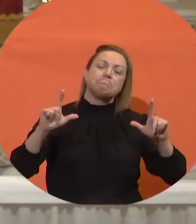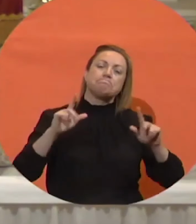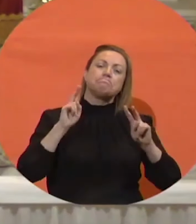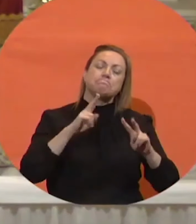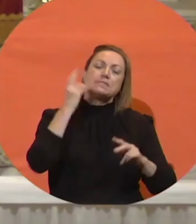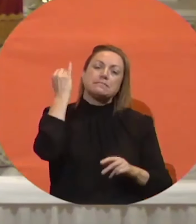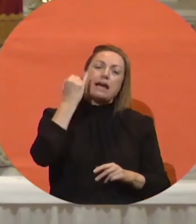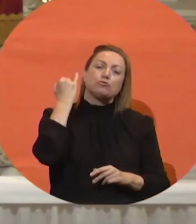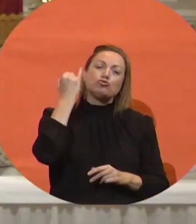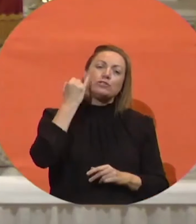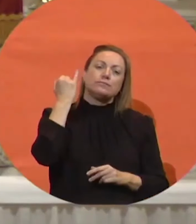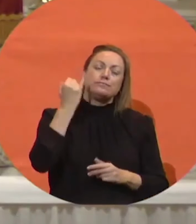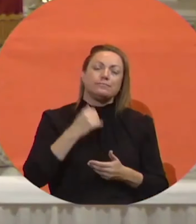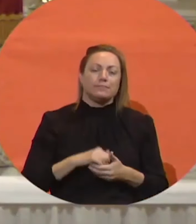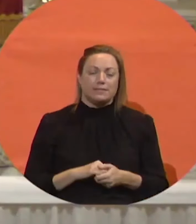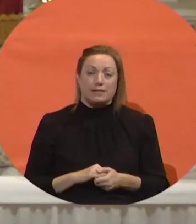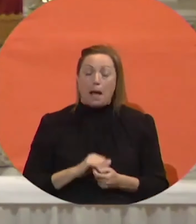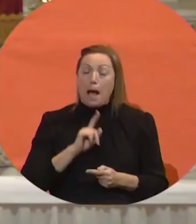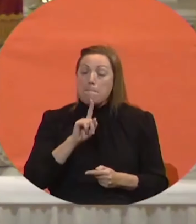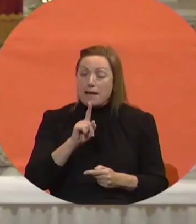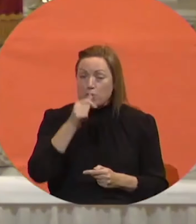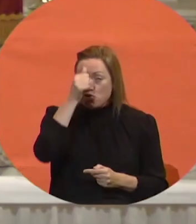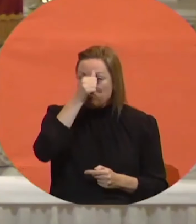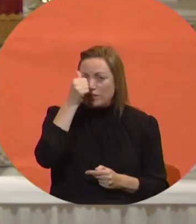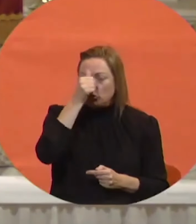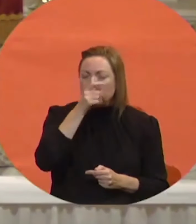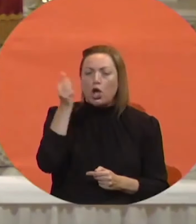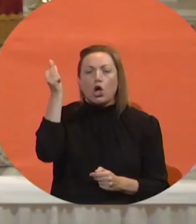But Christians knew what it was about.